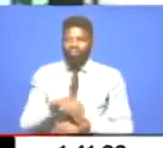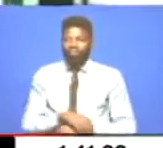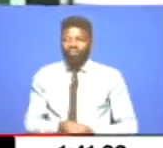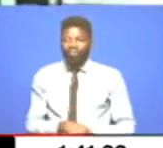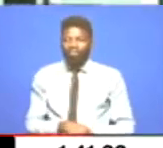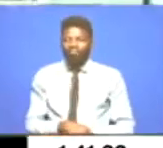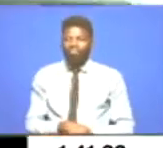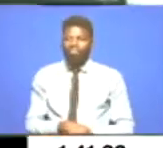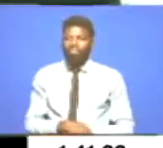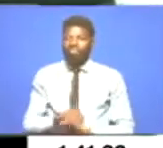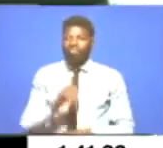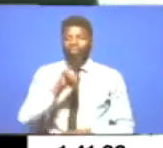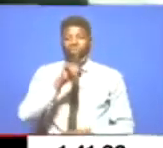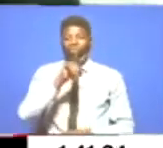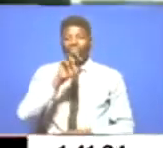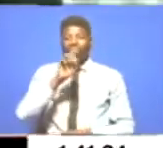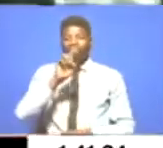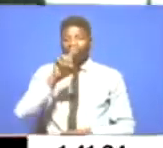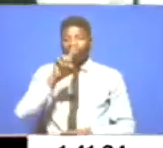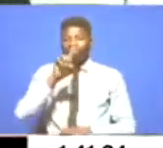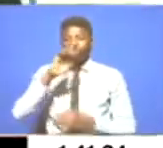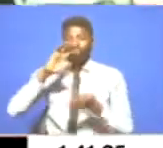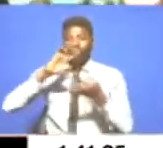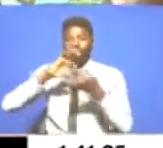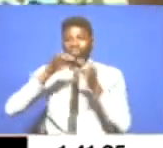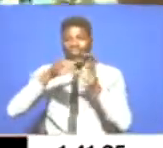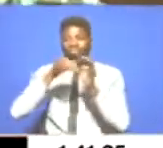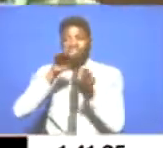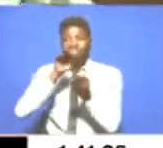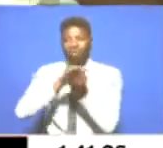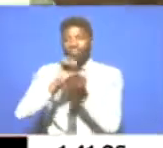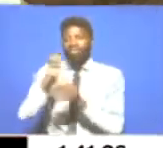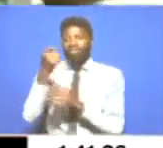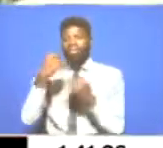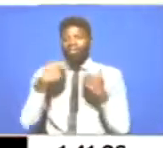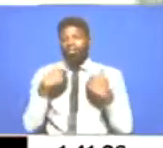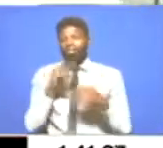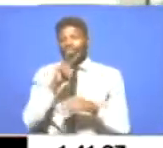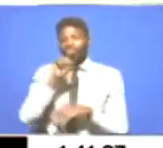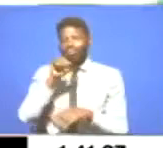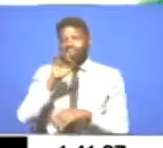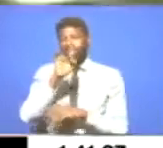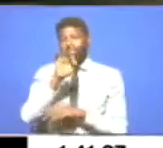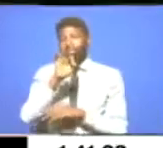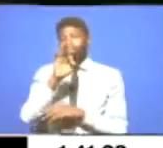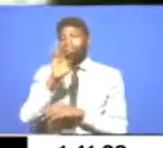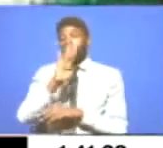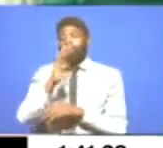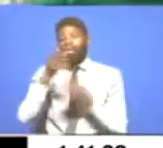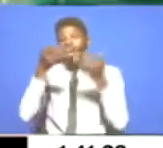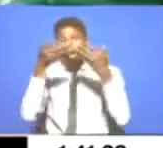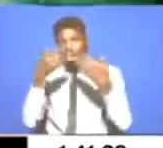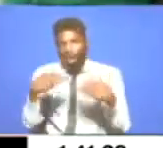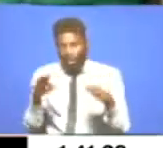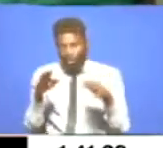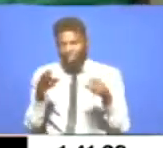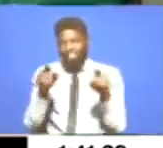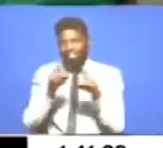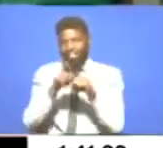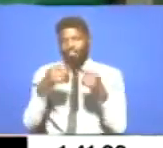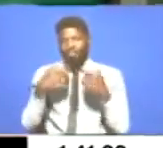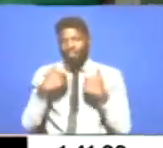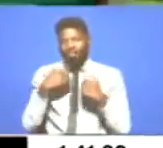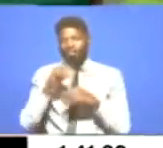In 2001, Cooperative Bank of Kenya posted a 2.3 billion shilling loss with an asset book of 24